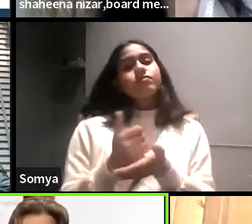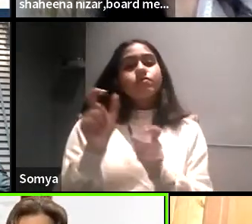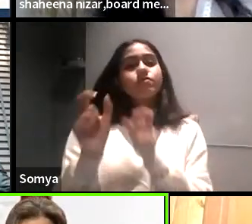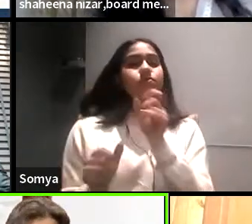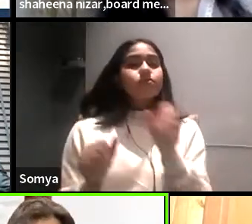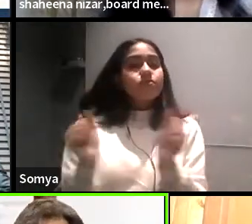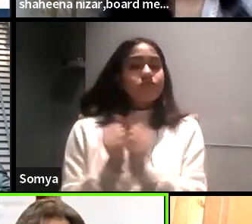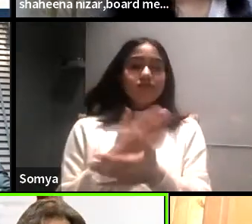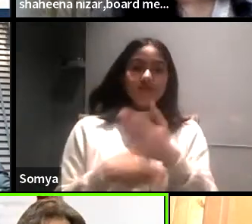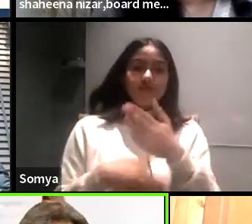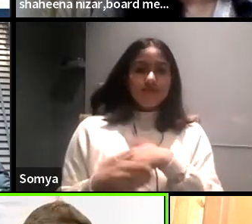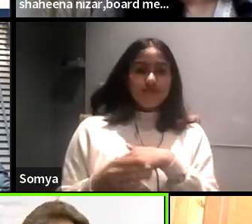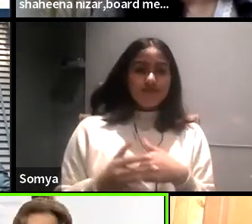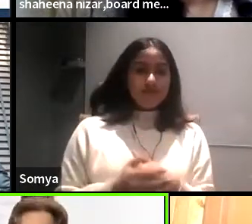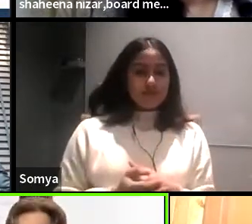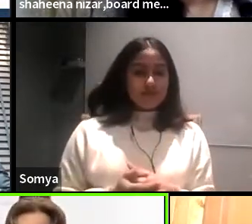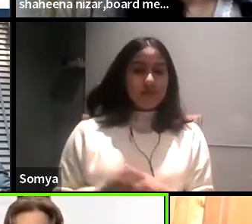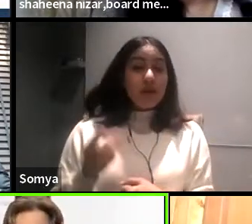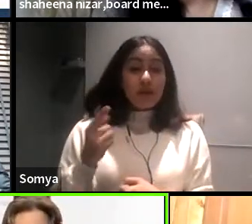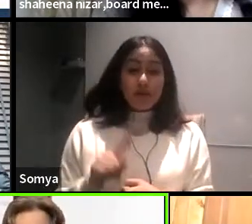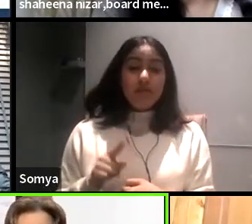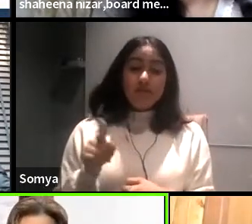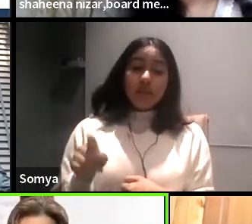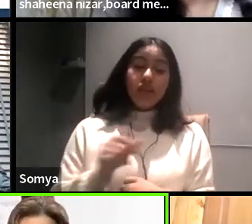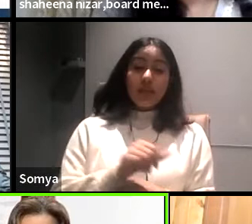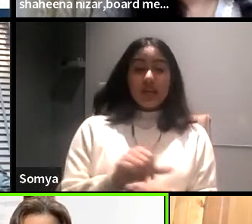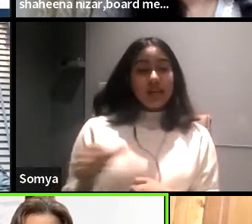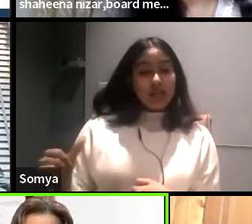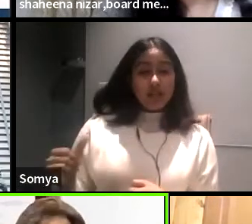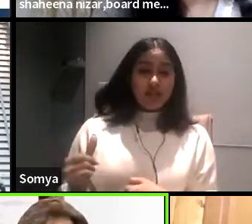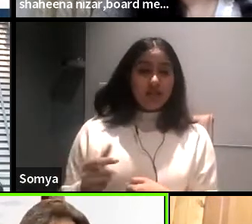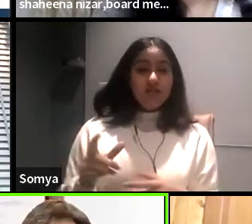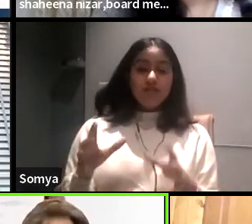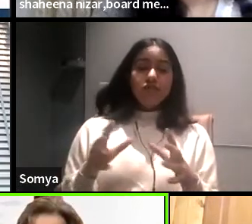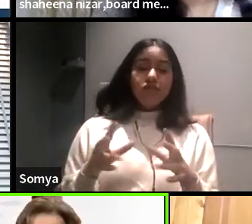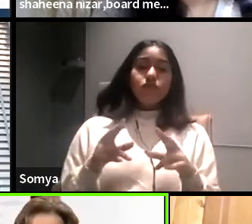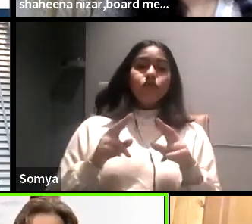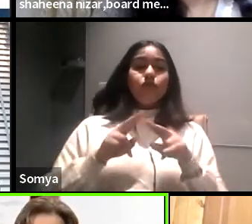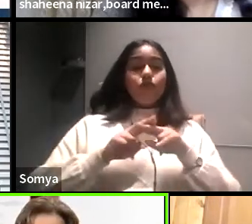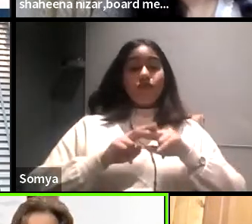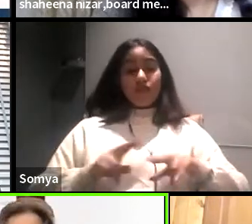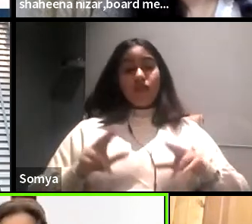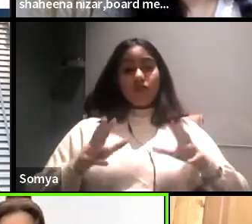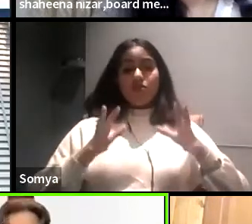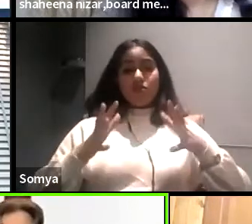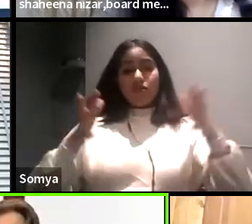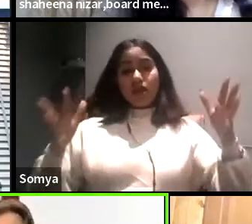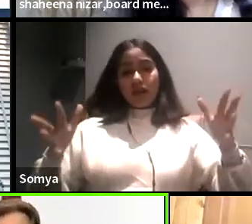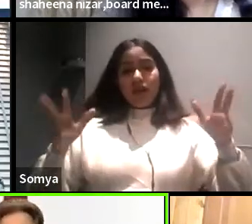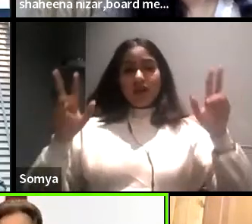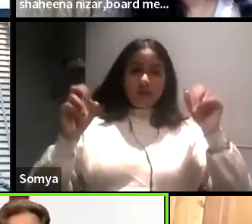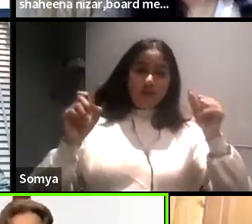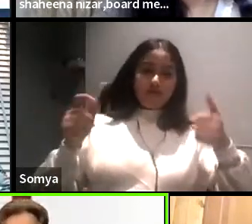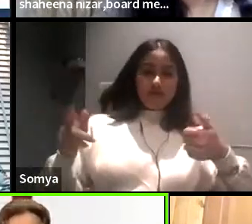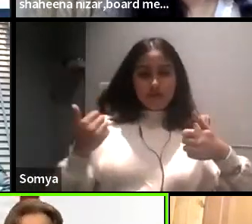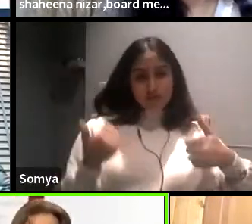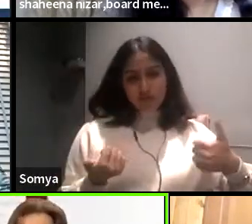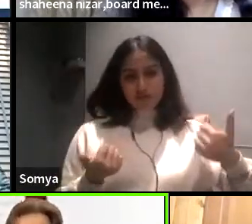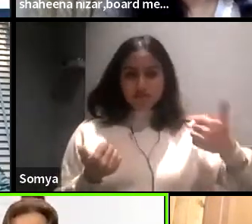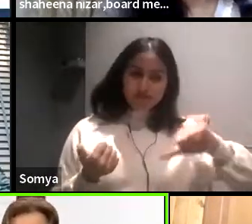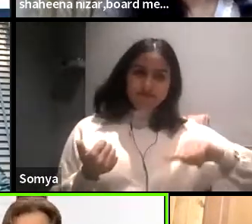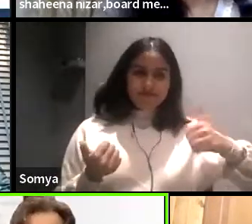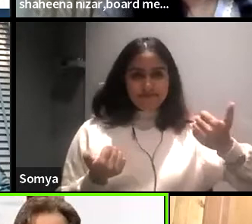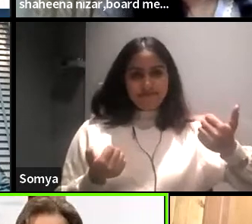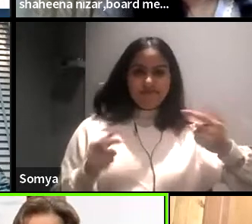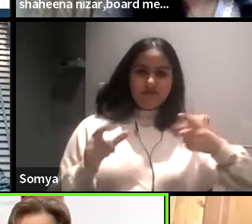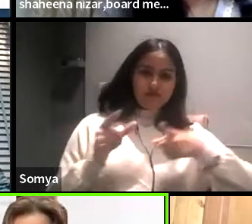a meaningful job. But again, that's another whole topic for debate, whether it's good or it's